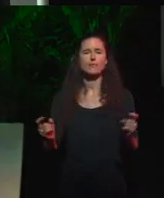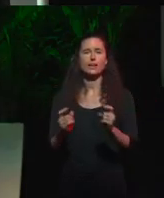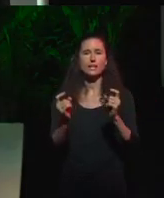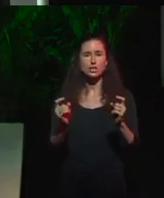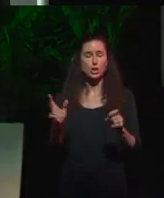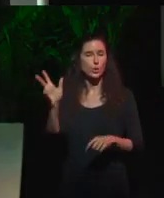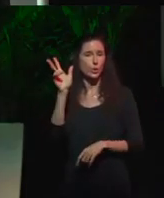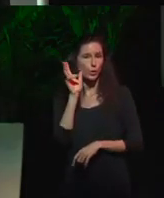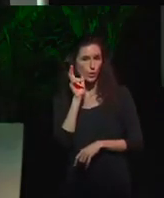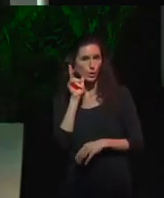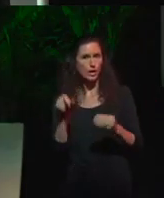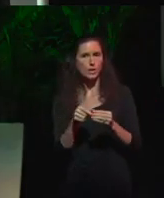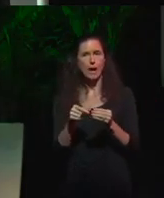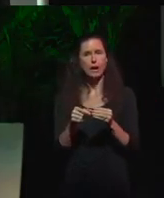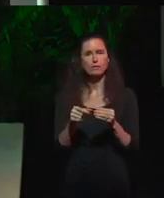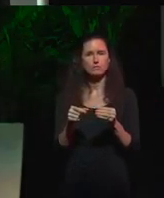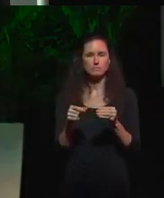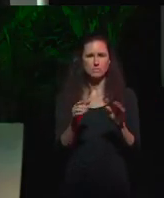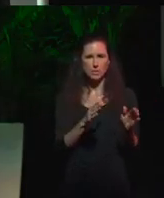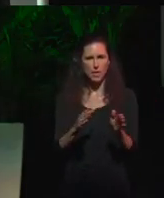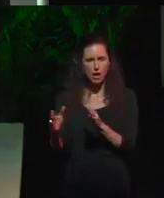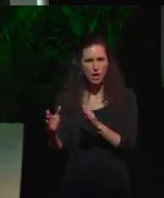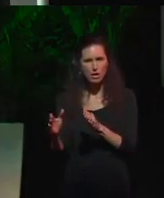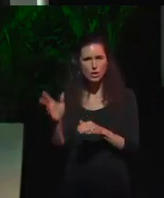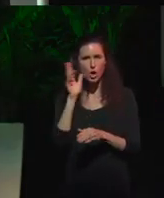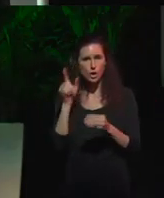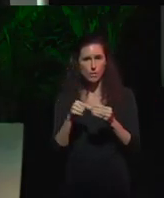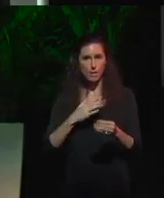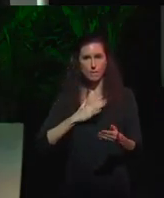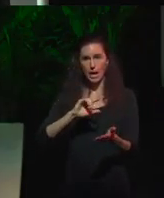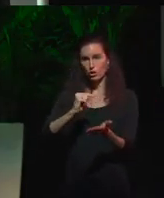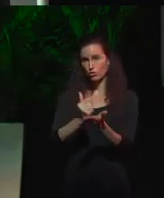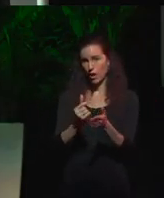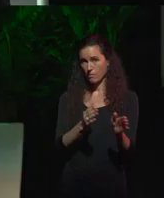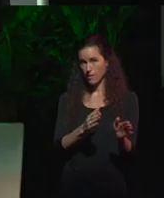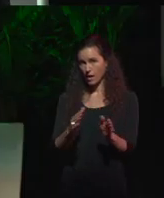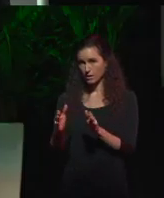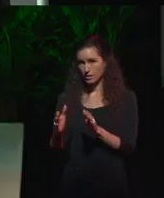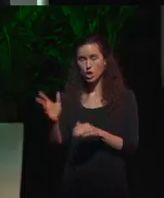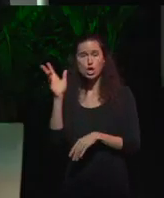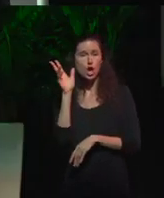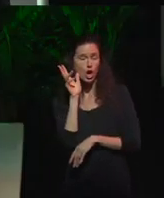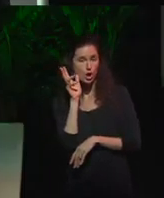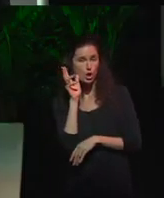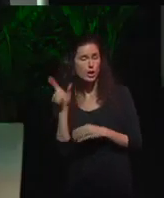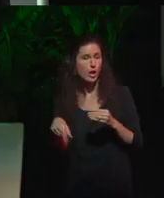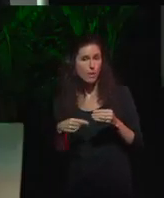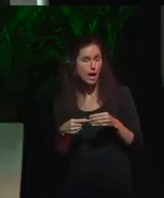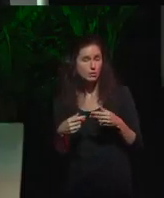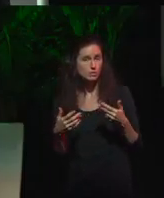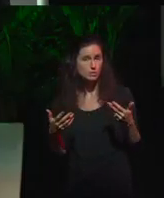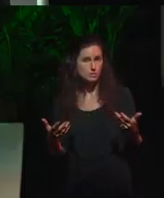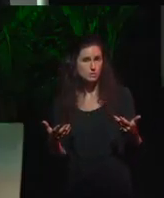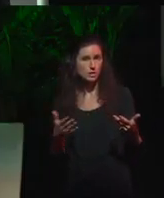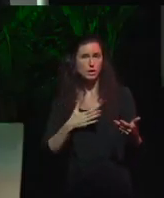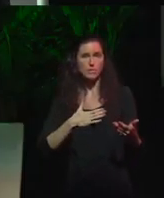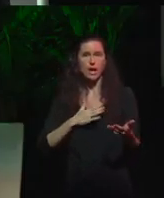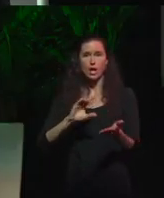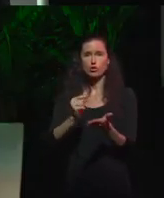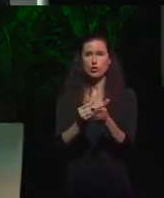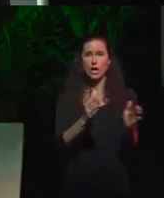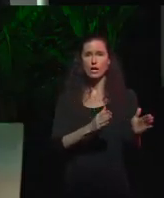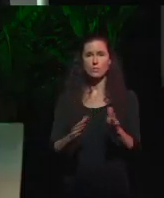you heard about the strategic plan. You heard about my grad plan. You heard about my grad plan